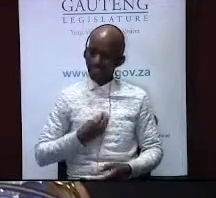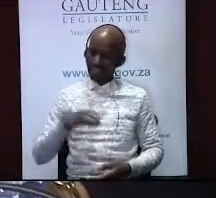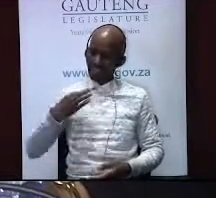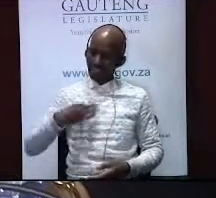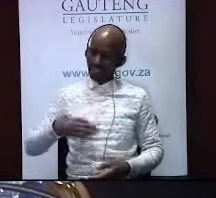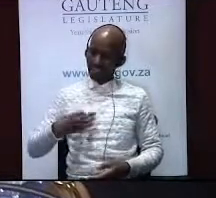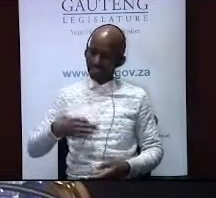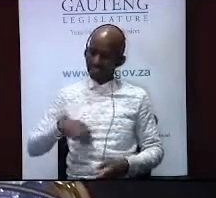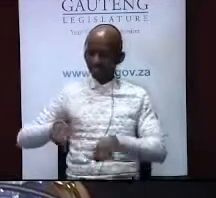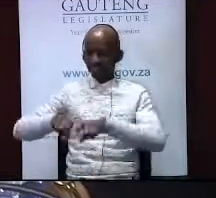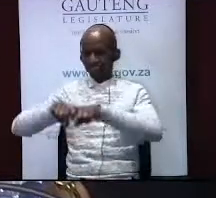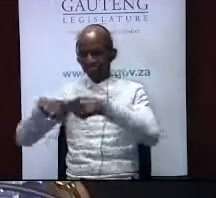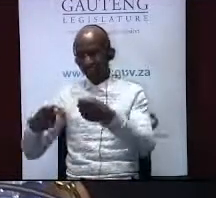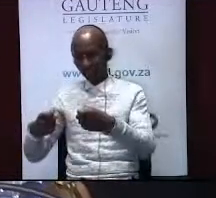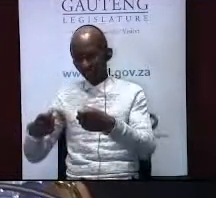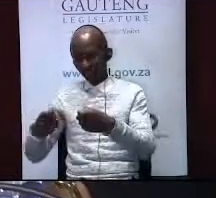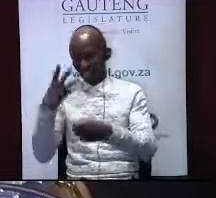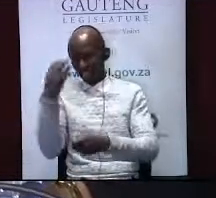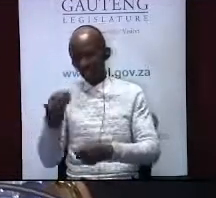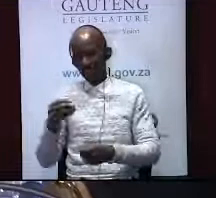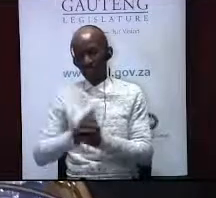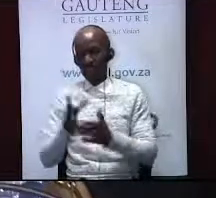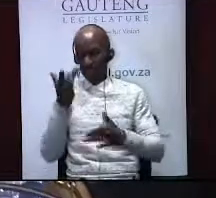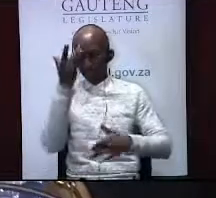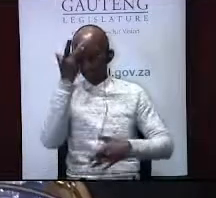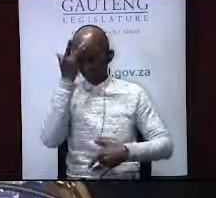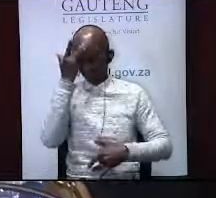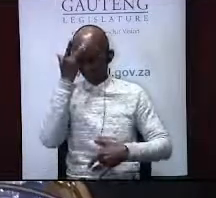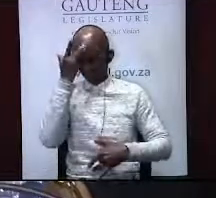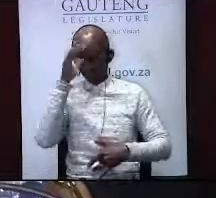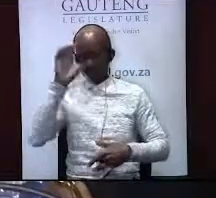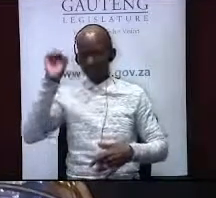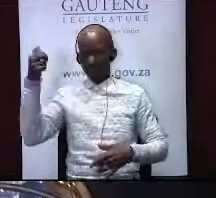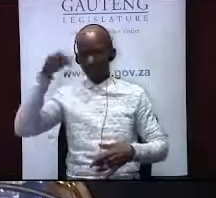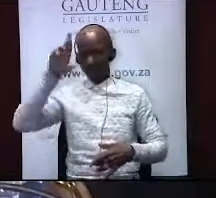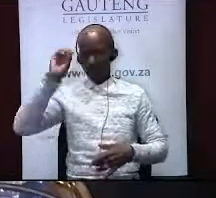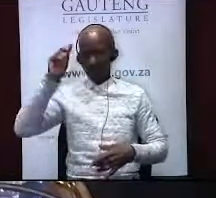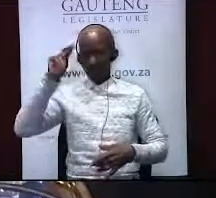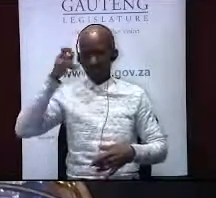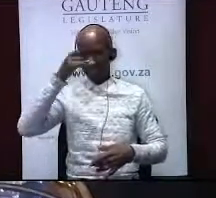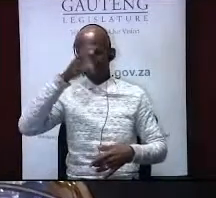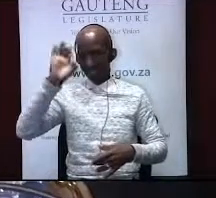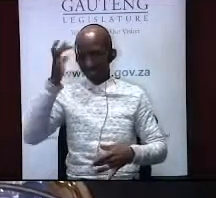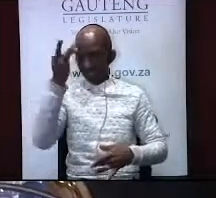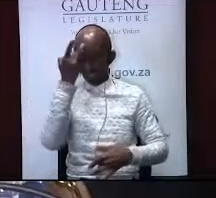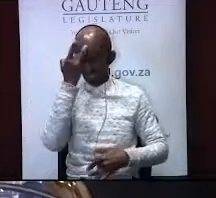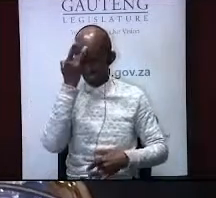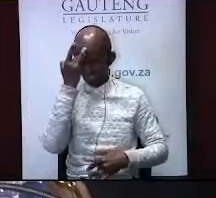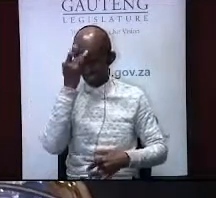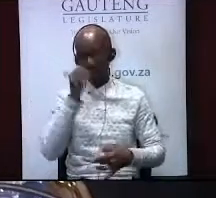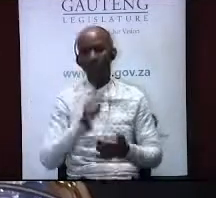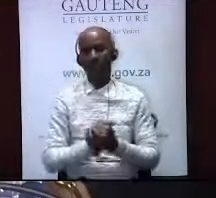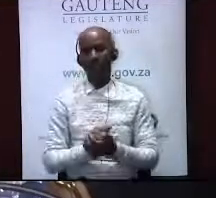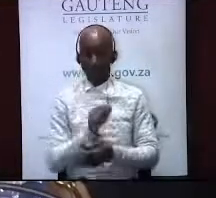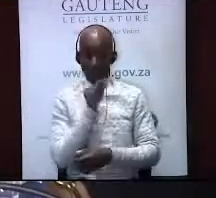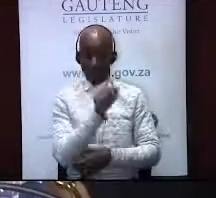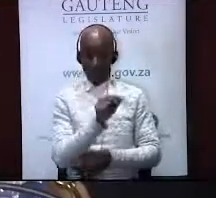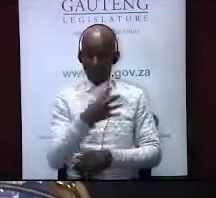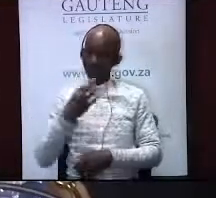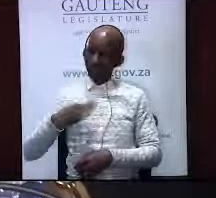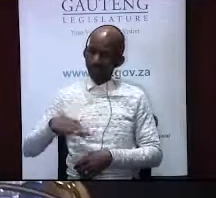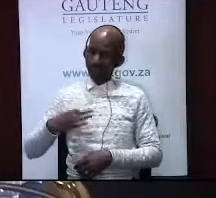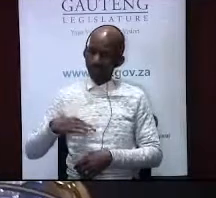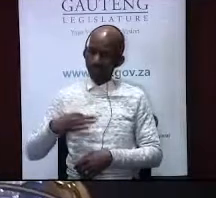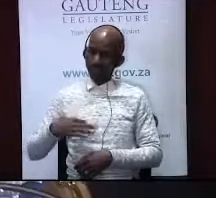rapiwang, baba tshwarang di chronic medications, chronic diseases, those